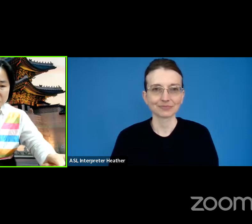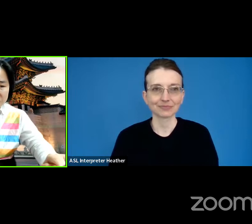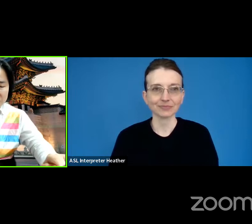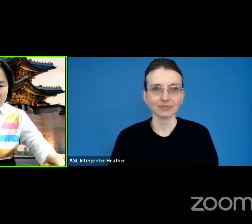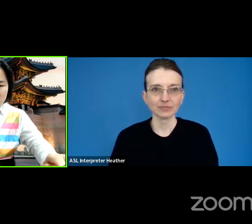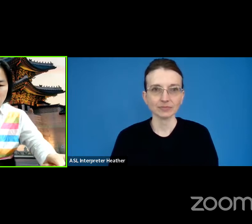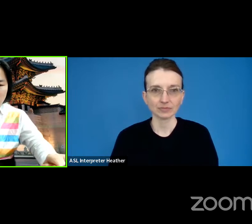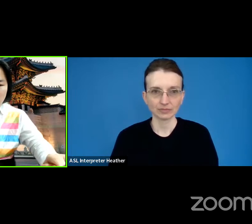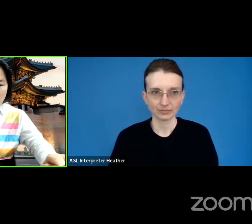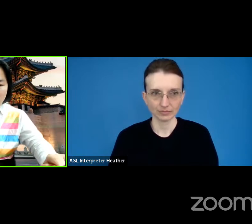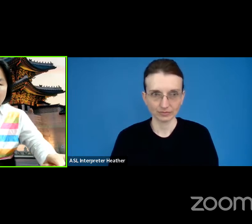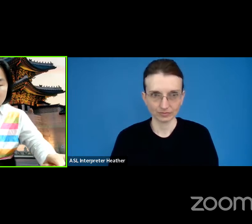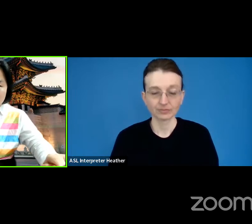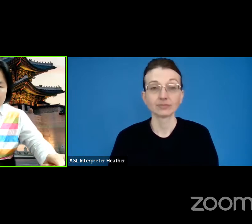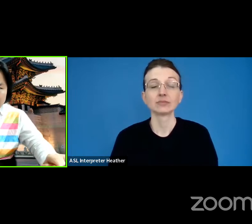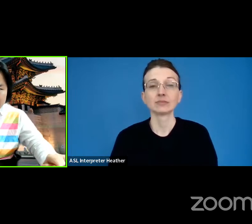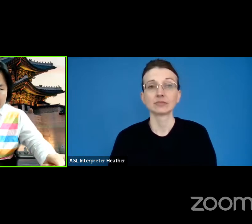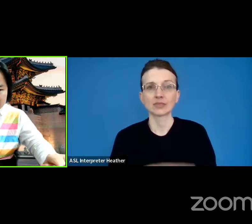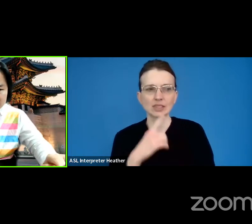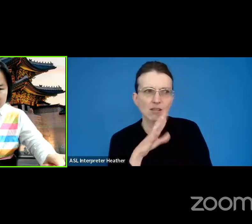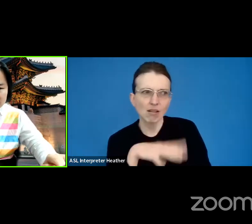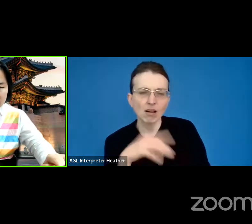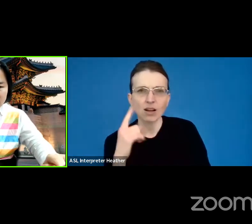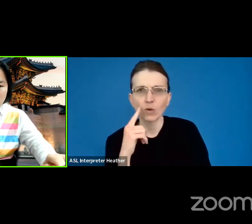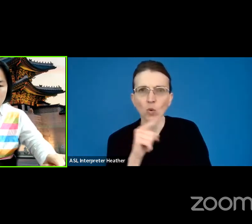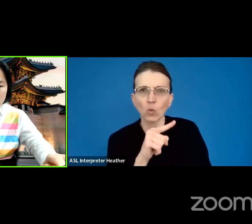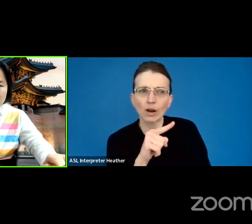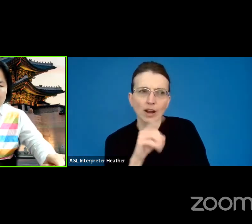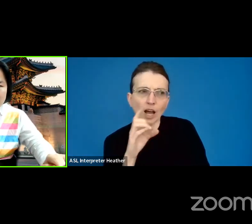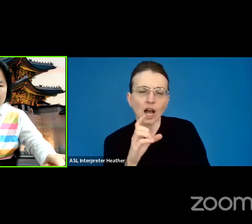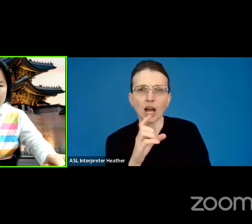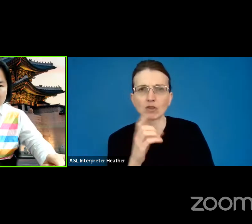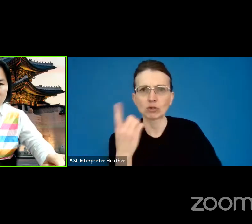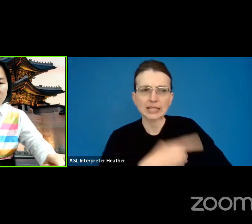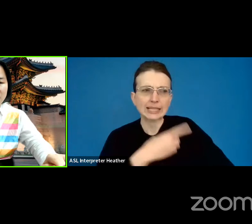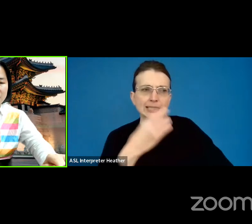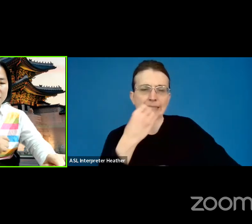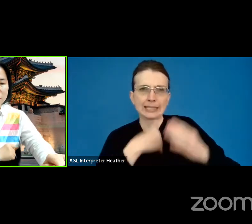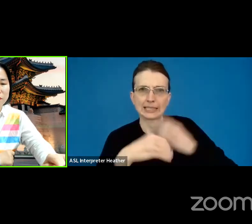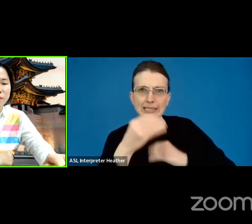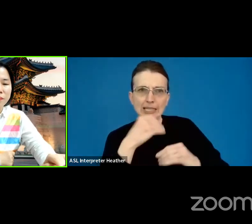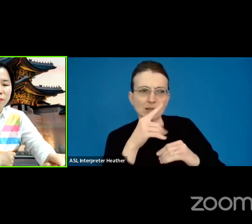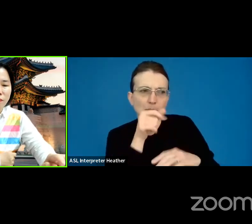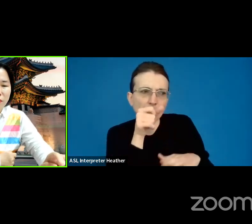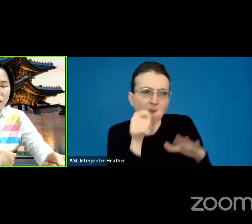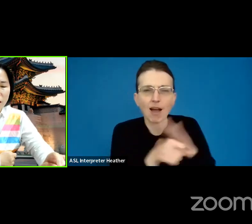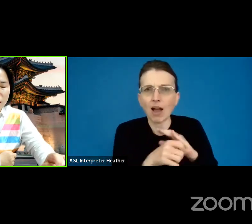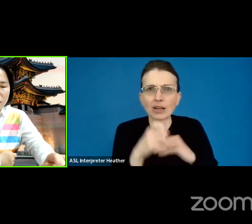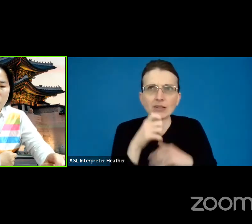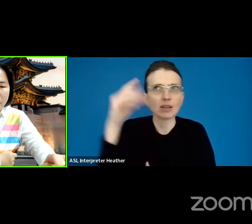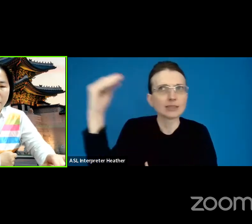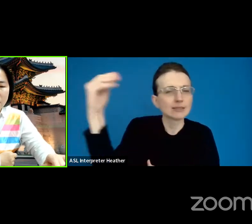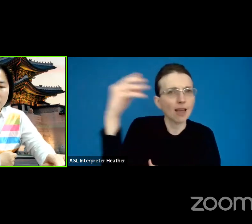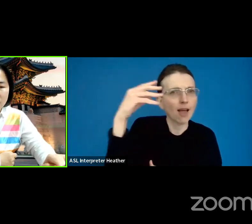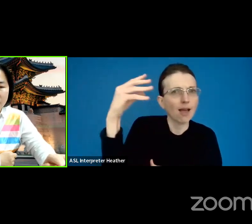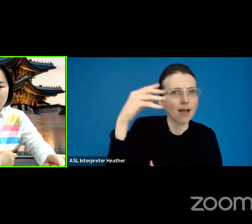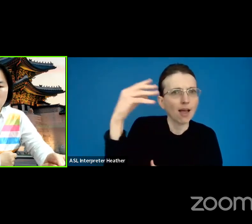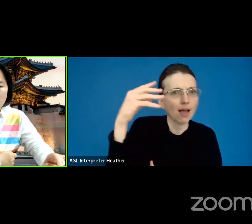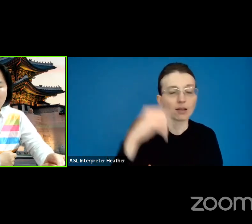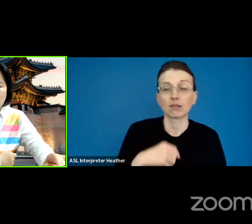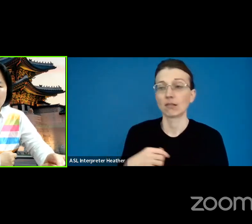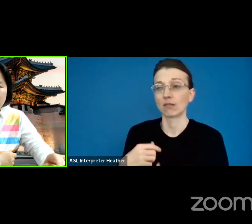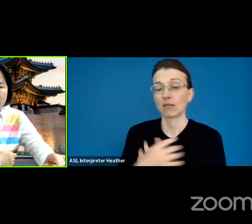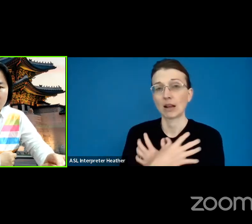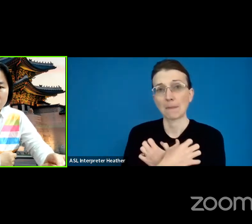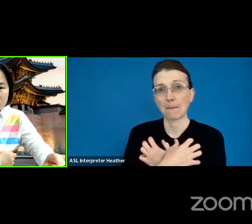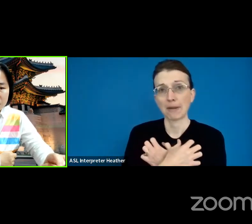Eat this for 100 days and do not see sunlight. The bear and the tiger